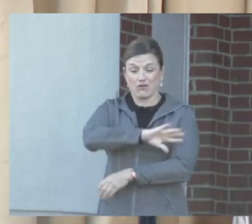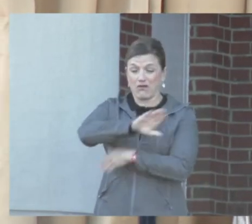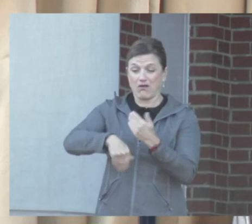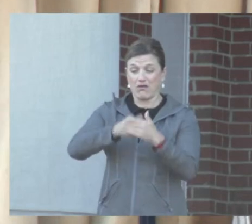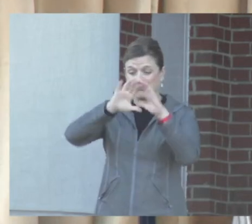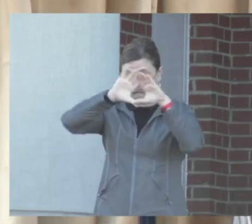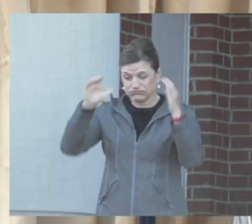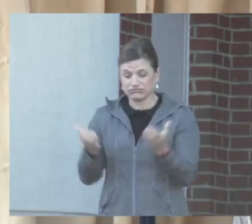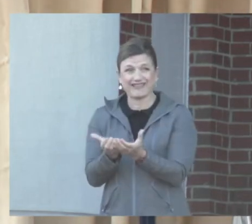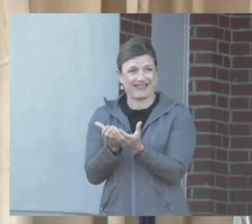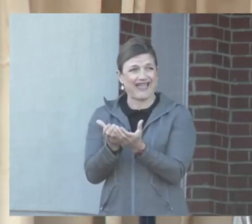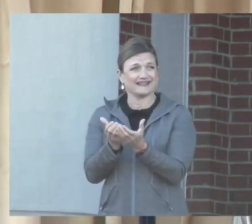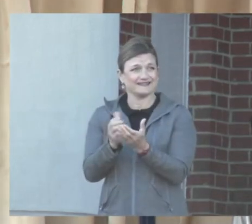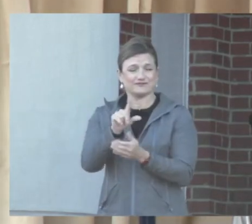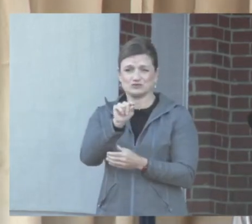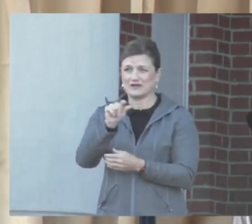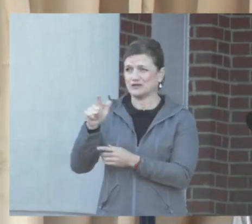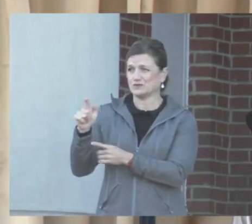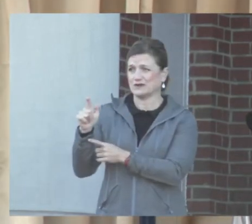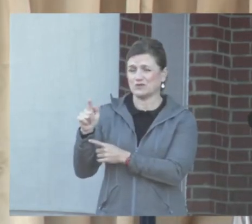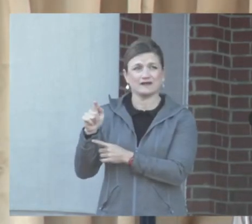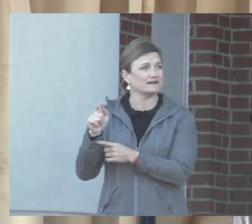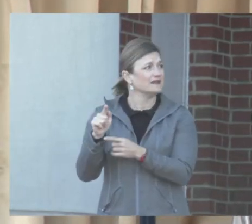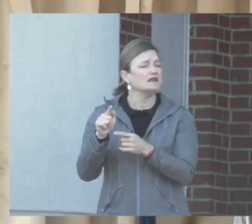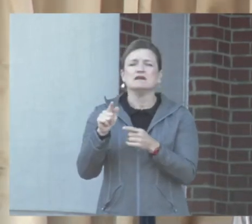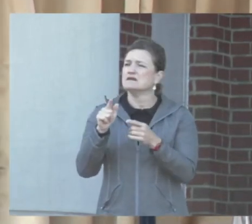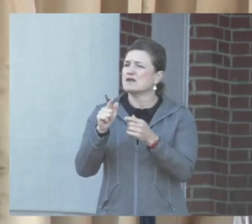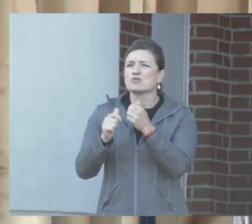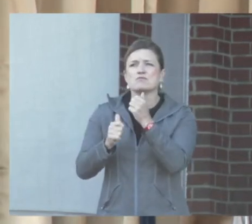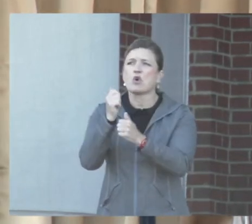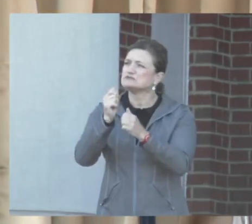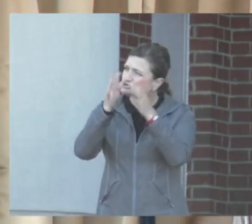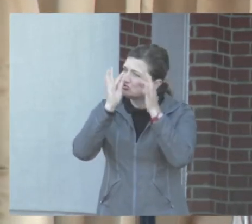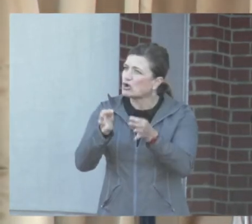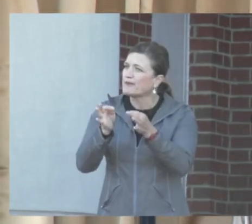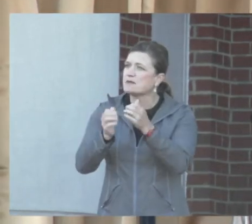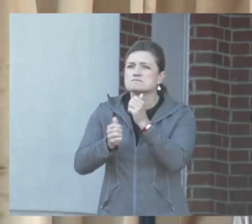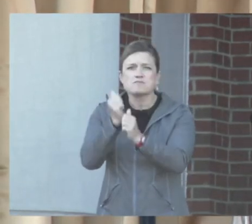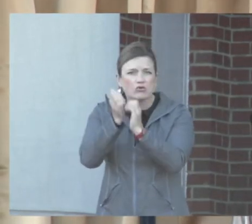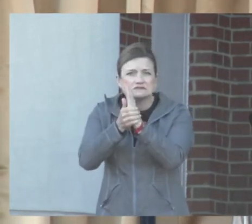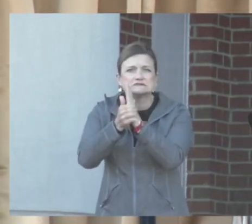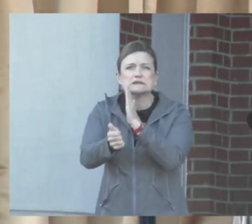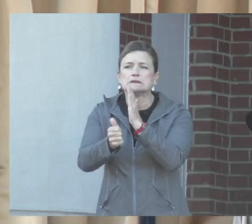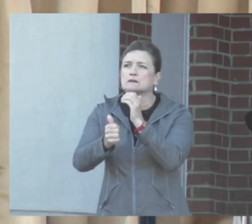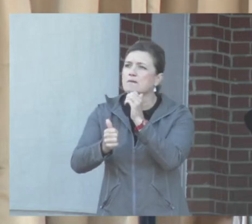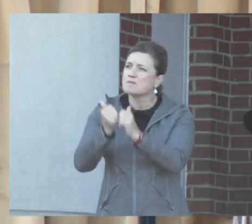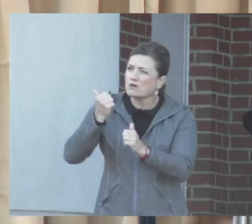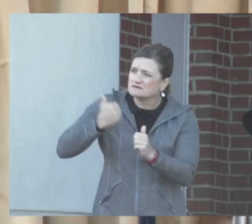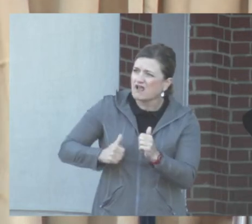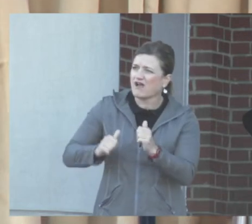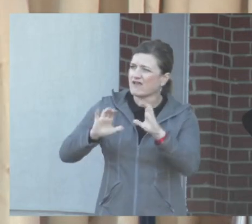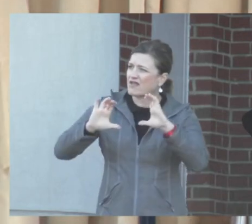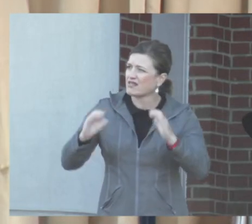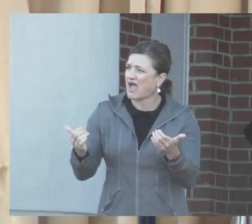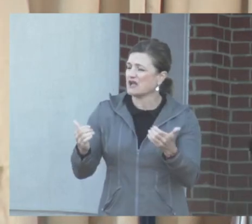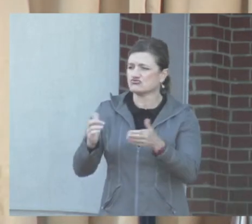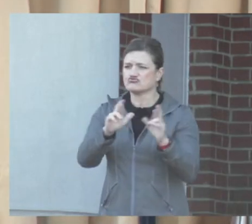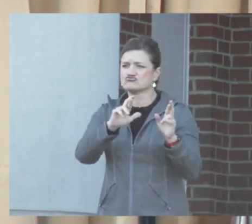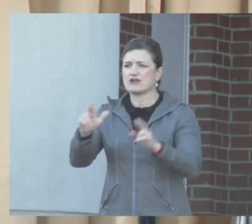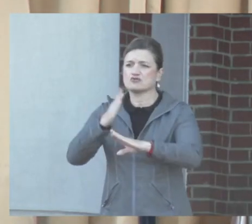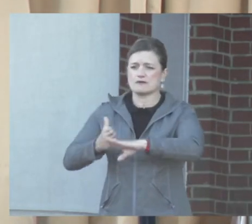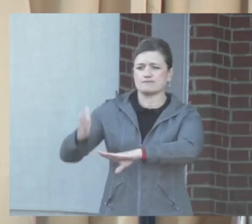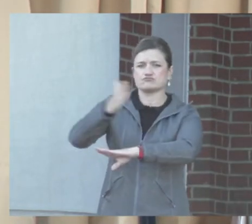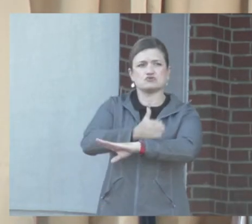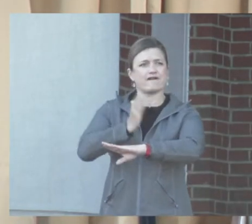of 2020 represents a wonderful, determined, and skilled talent pipeline ready to make this community an even